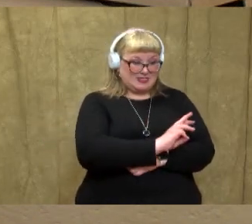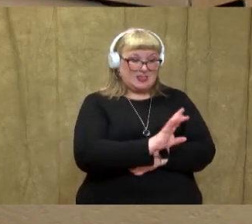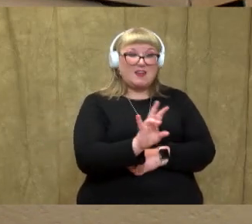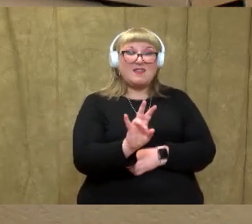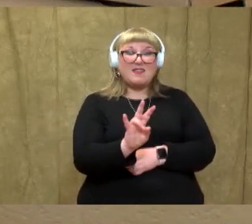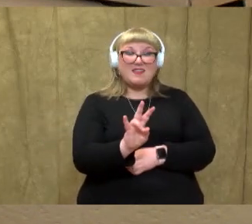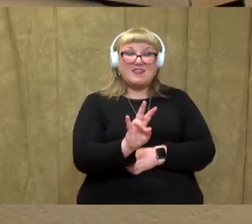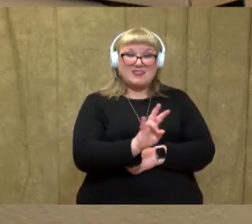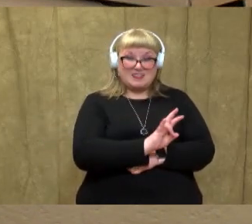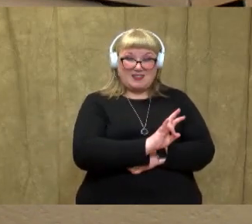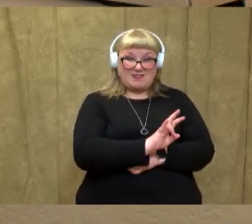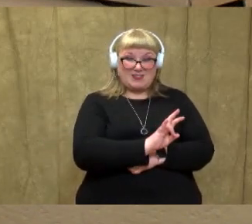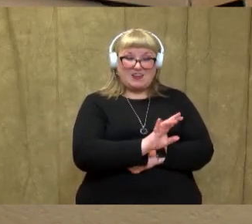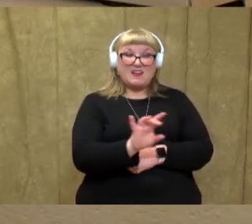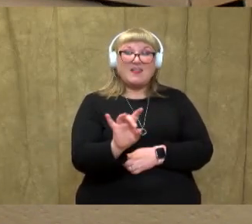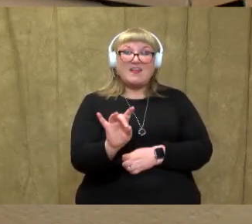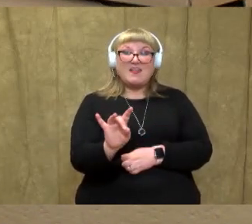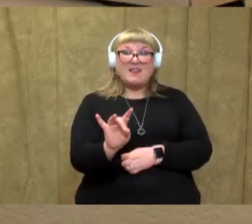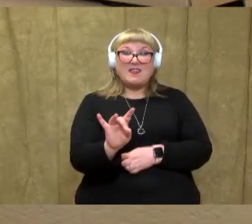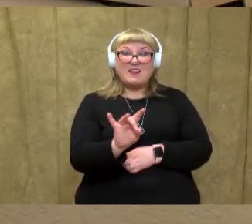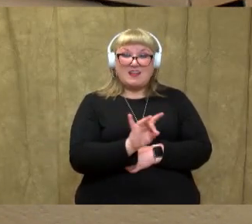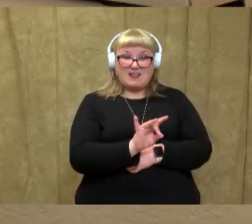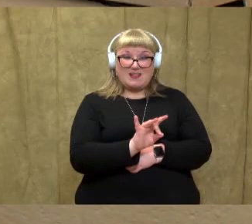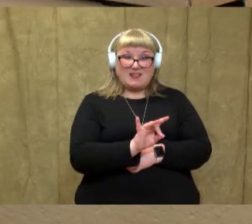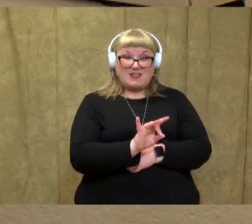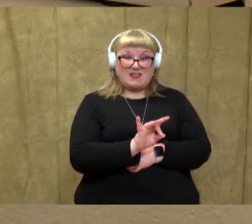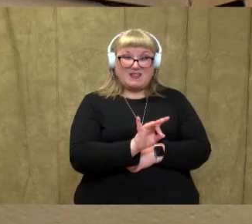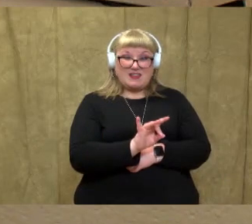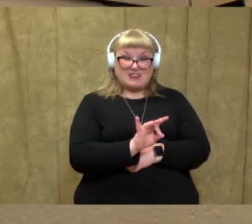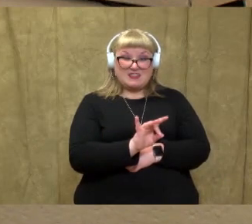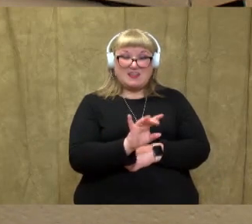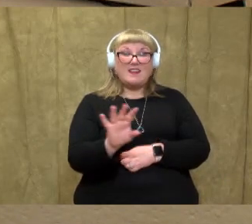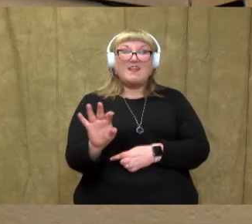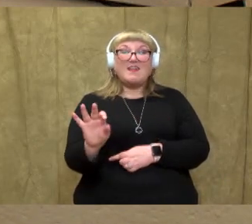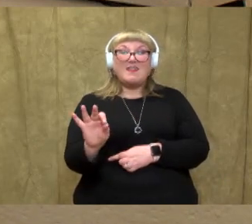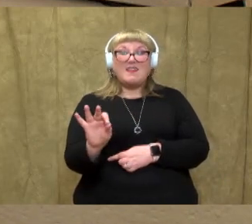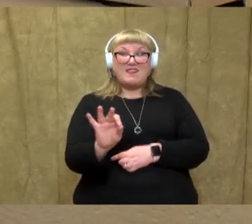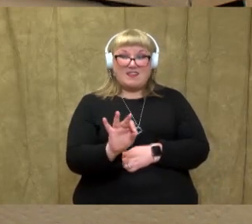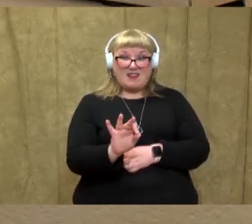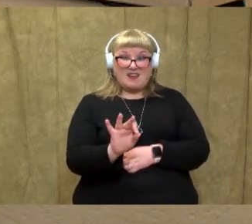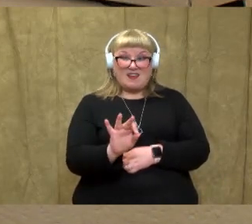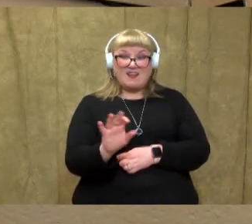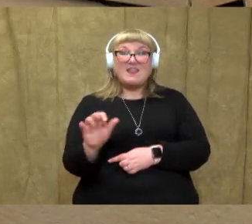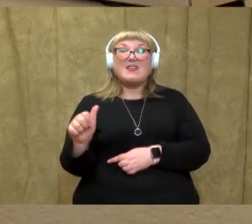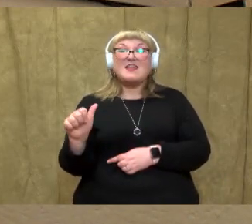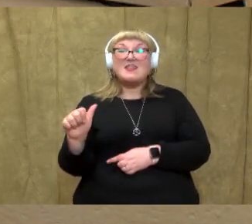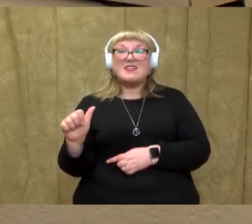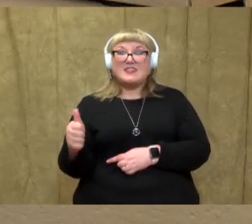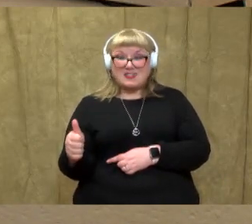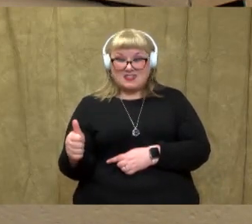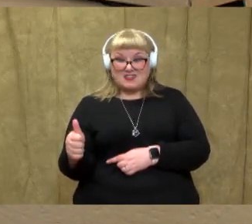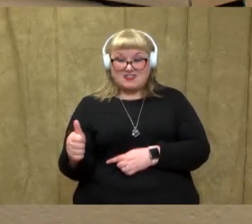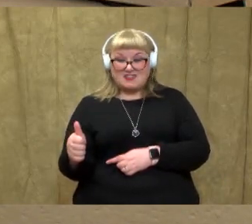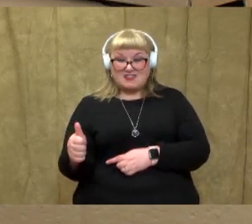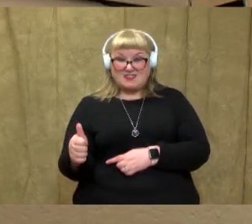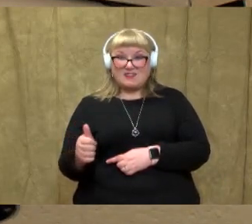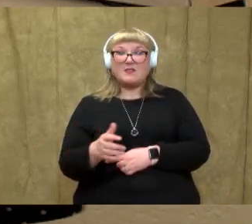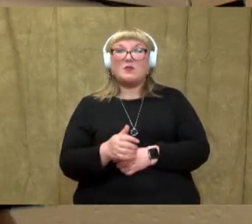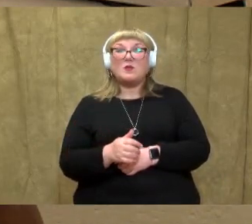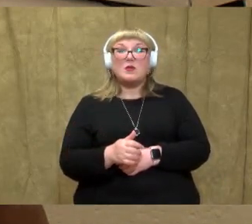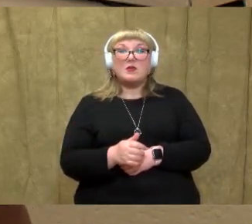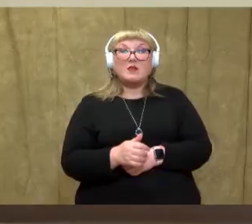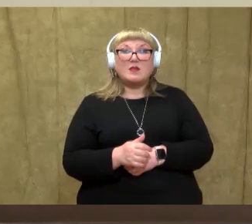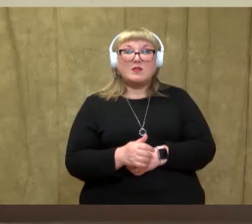6, 7, 8, 9, 10.